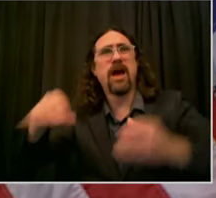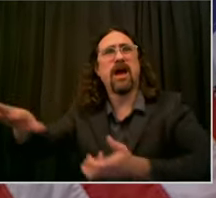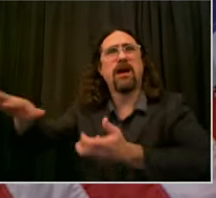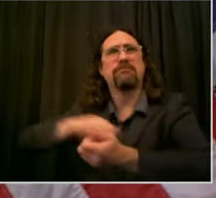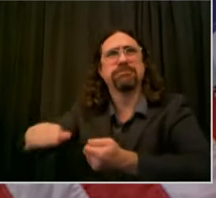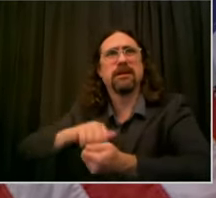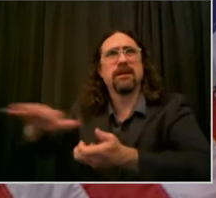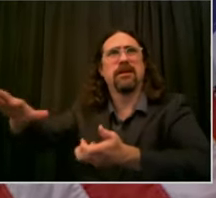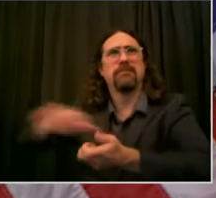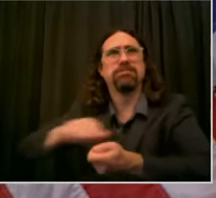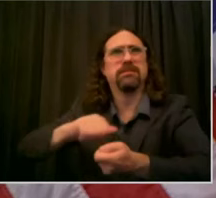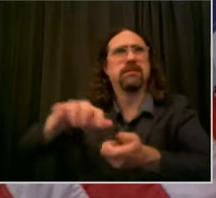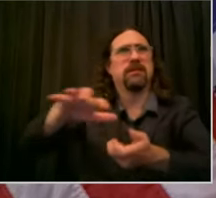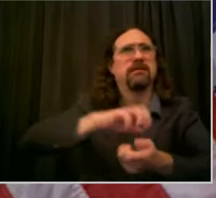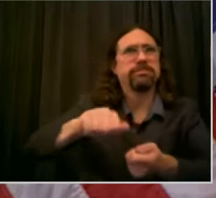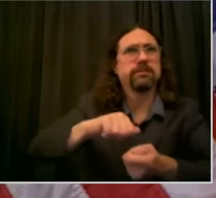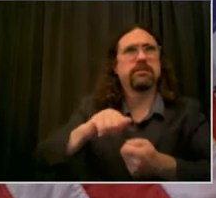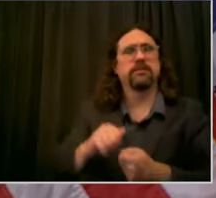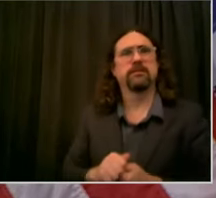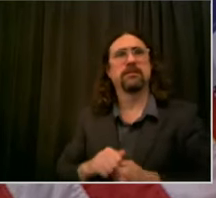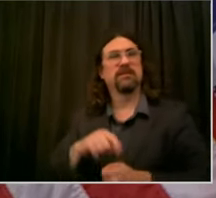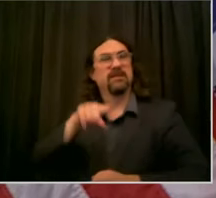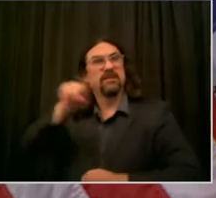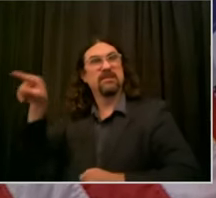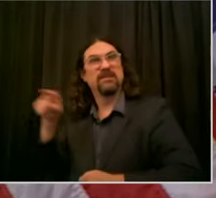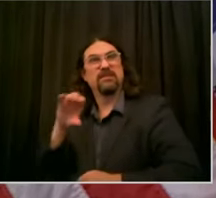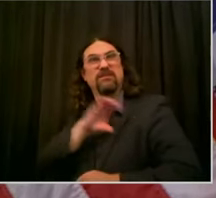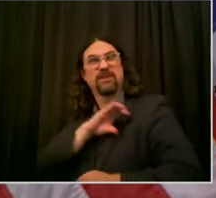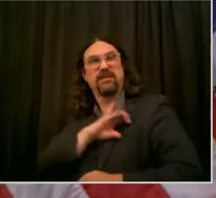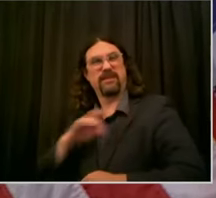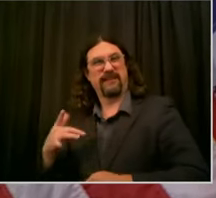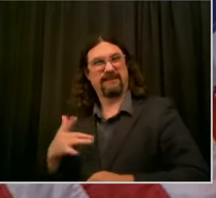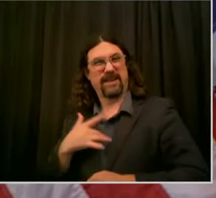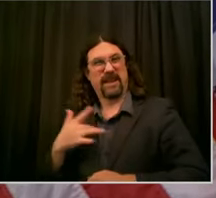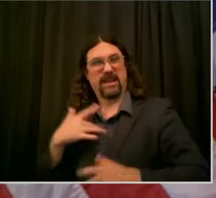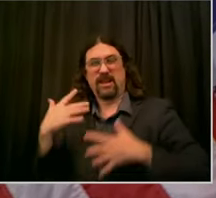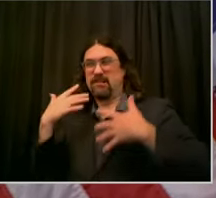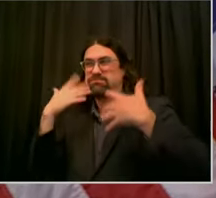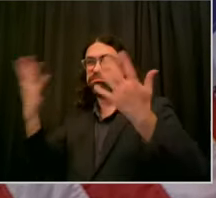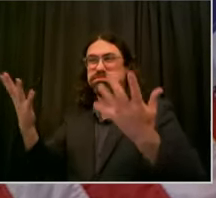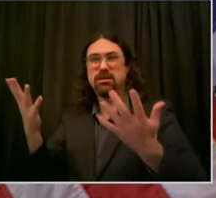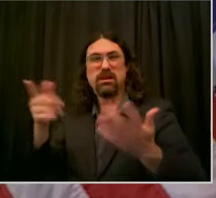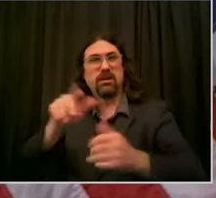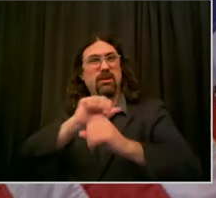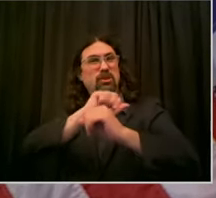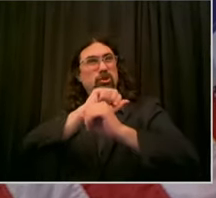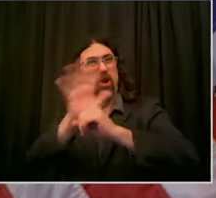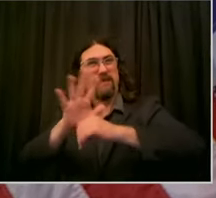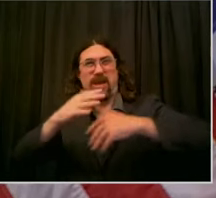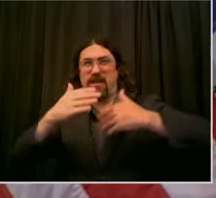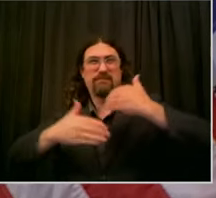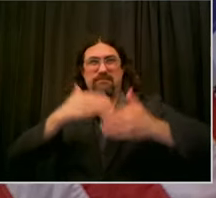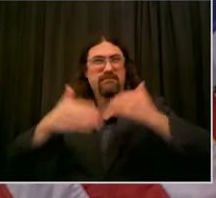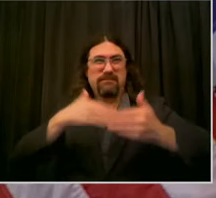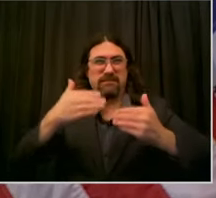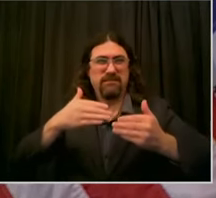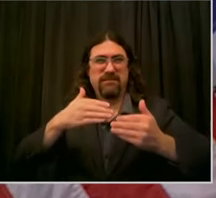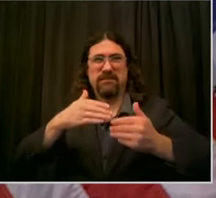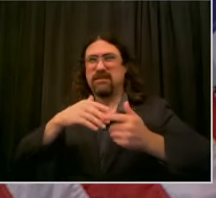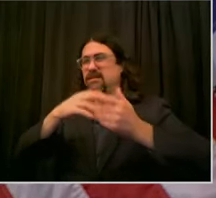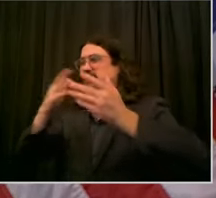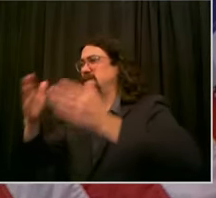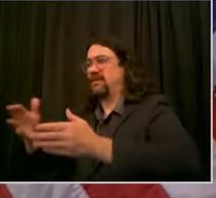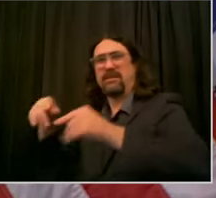spending $16,000 to protect their store with armed guards and razor wire. What's your message to those business owners, and do you regret